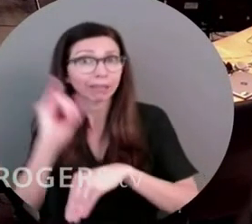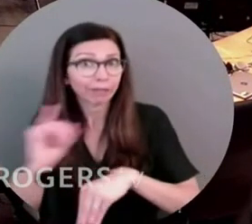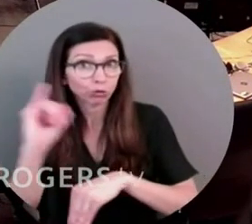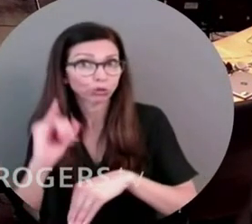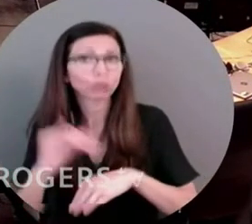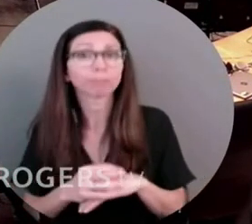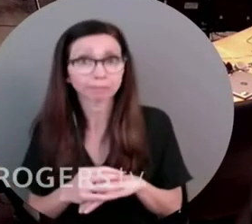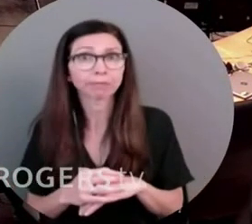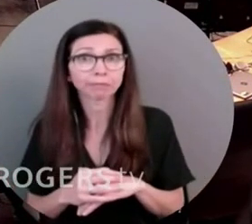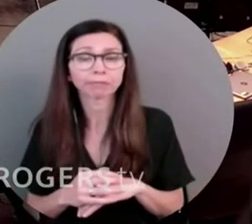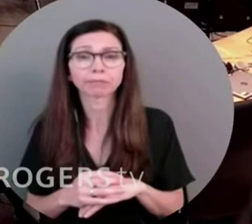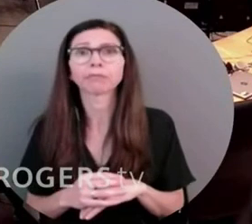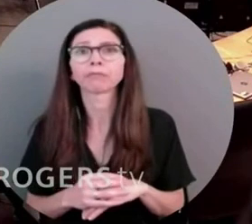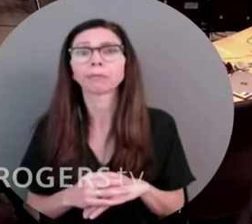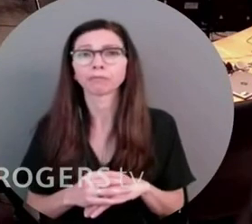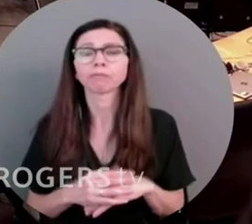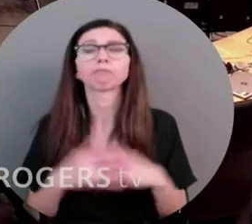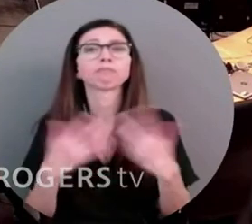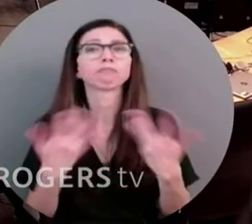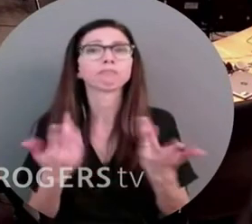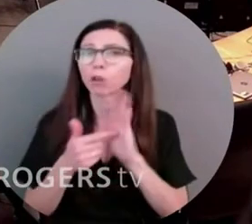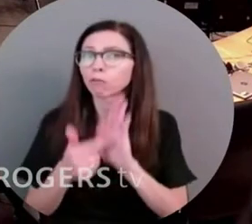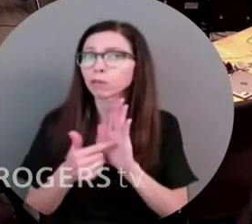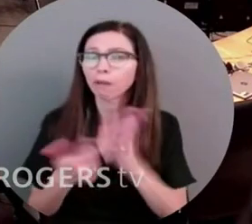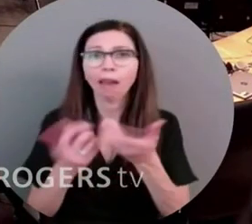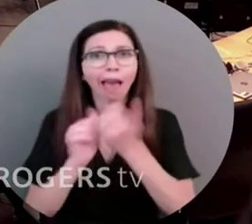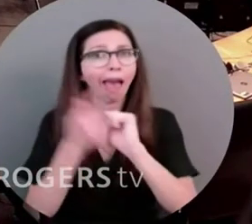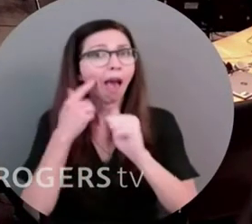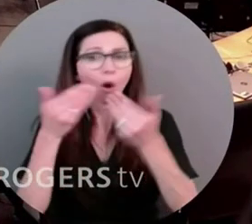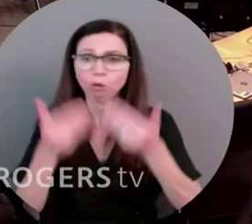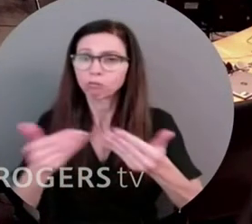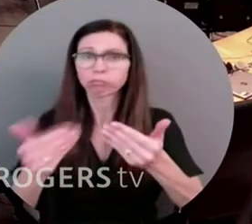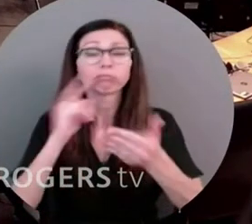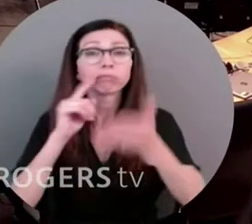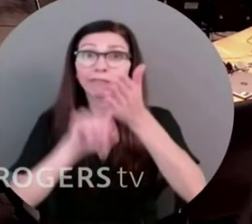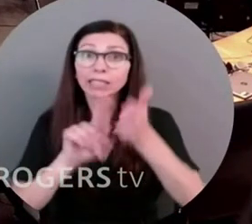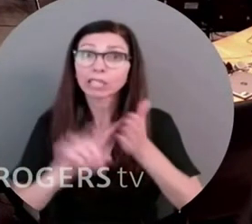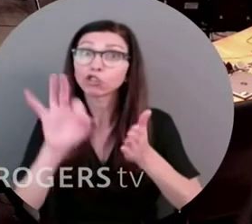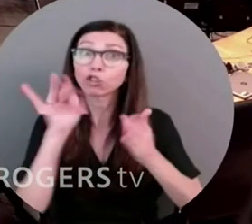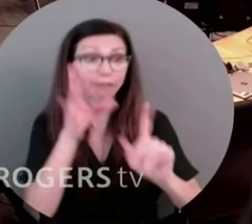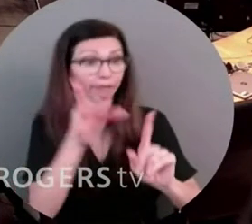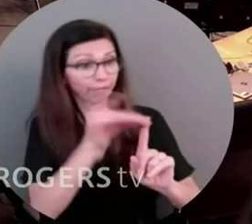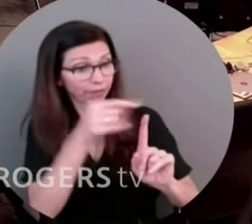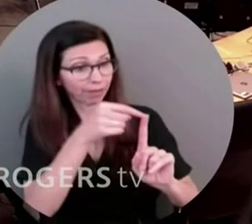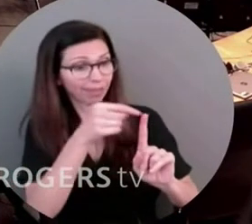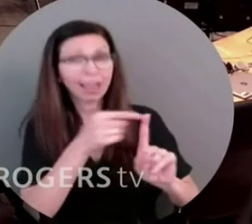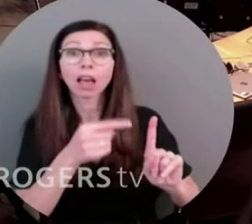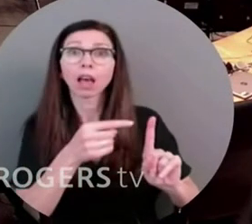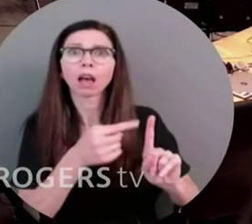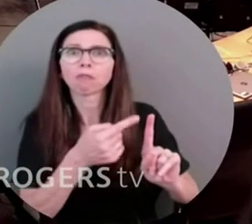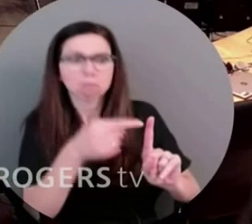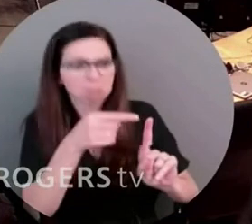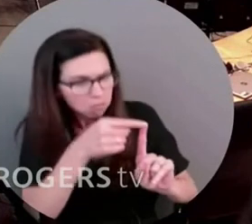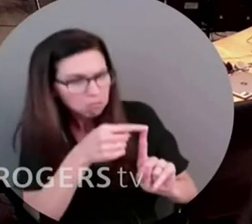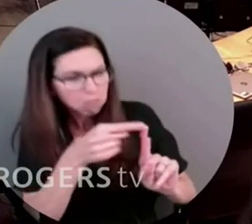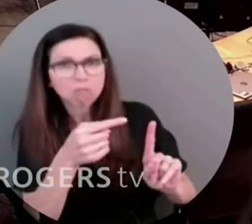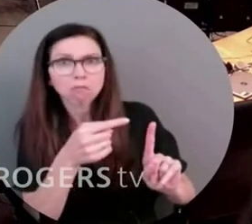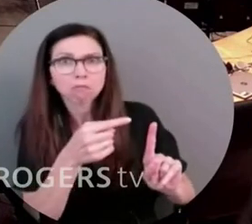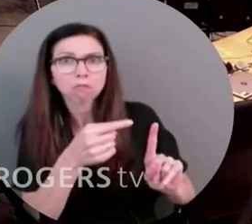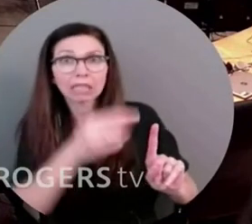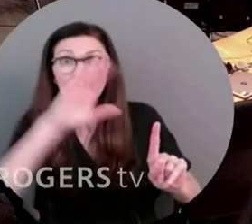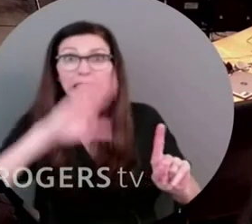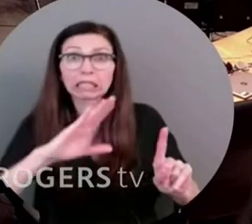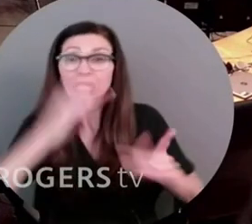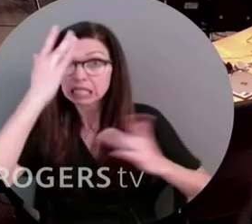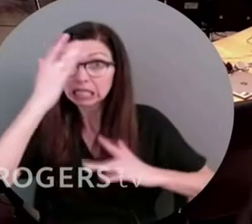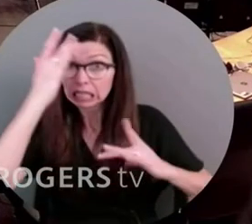we do our investigation when somebody comes back positive is we look to try to understand their exposure. Did it happen